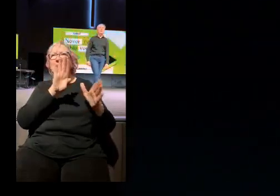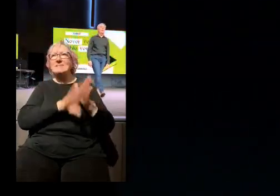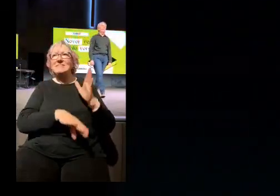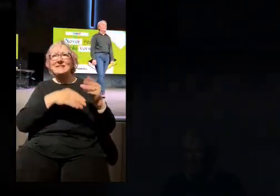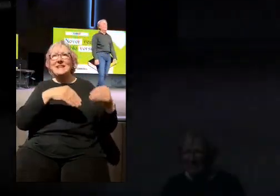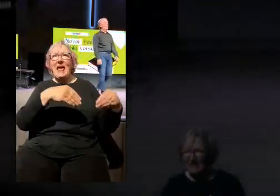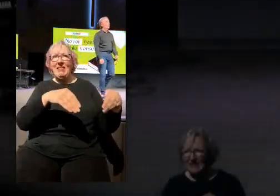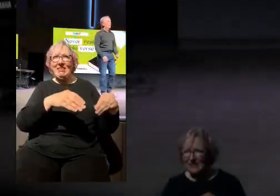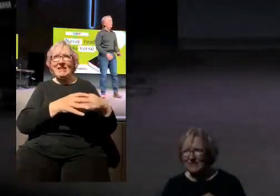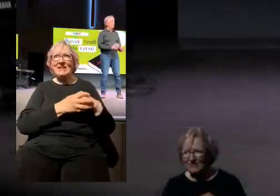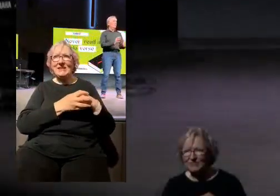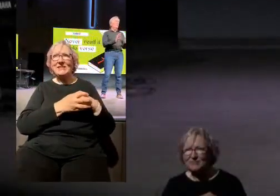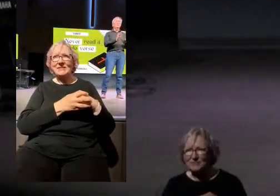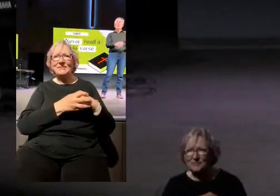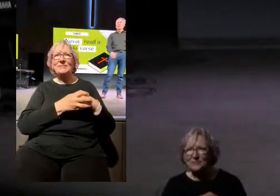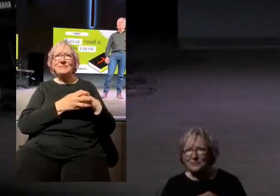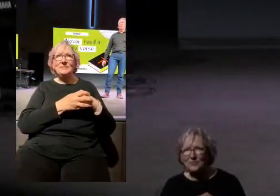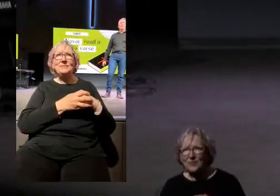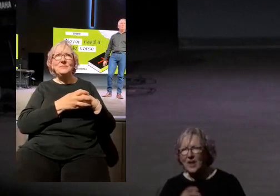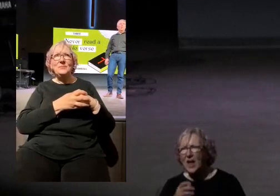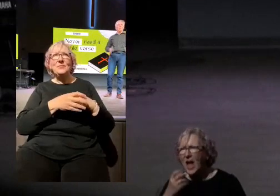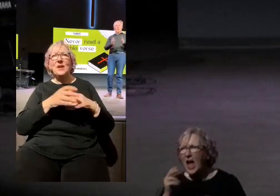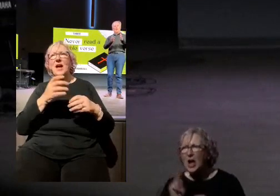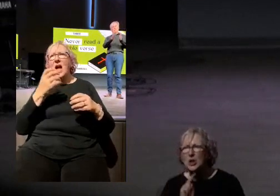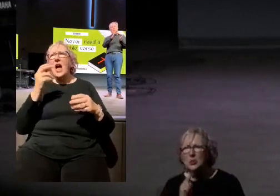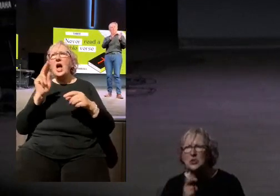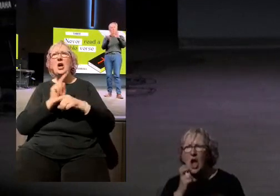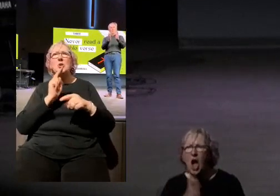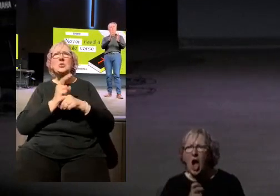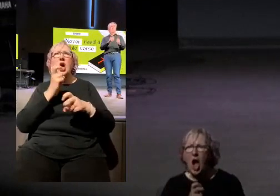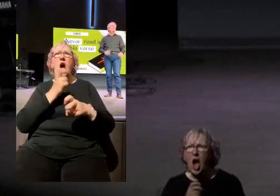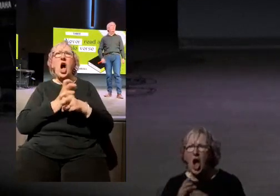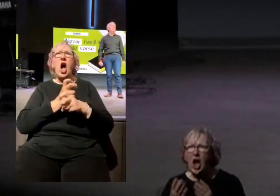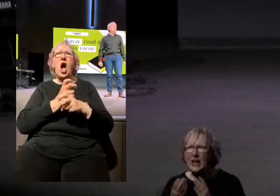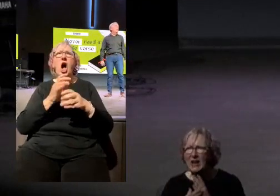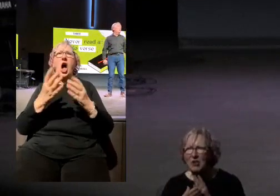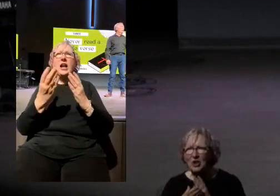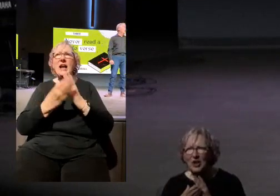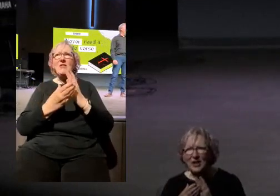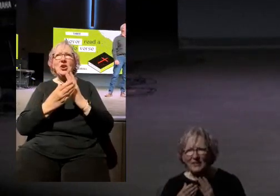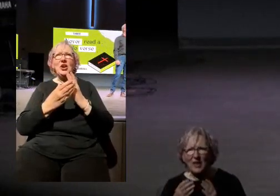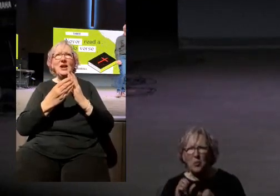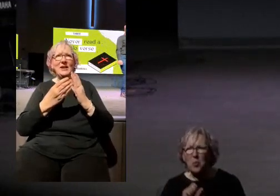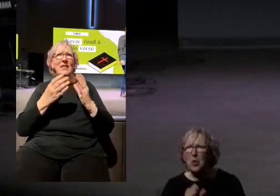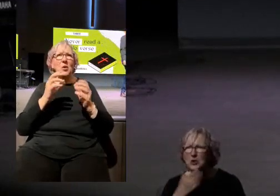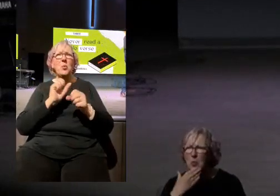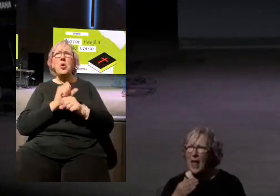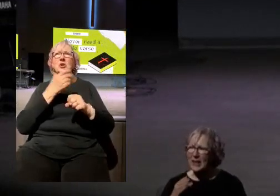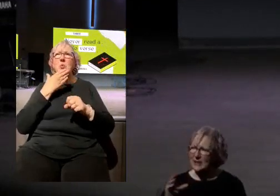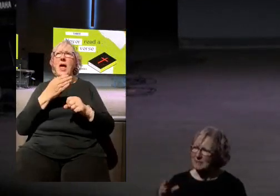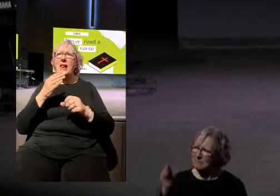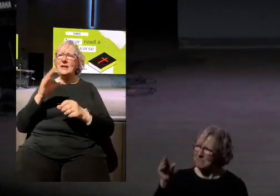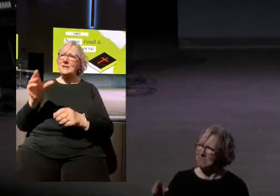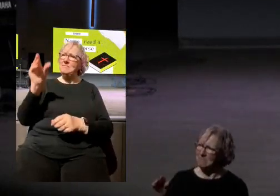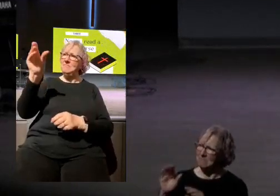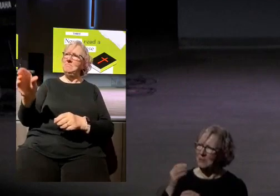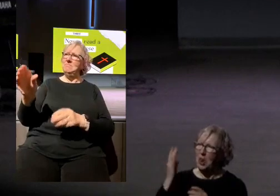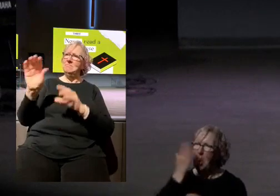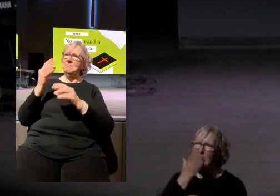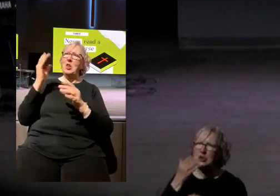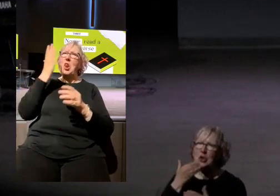hardcover. And you know what? Hardcover works well. It stands up better on the shelf. Okay, the third principle, never read